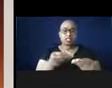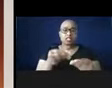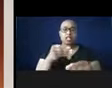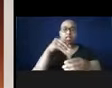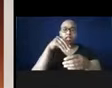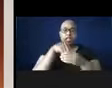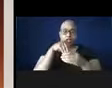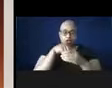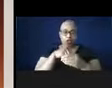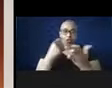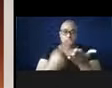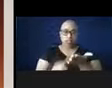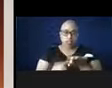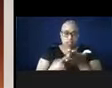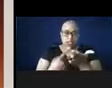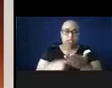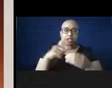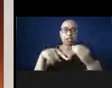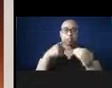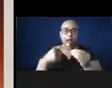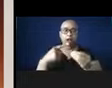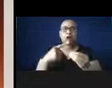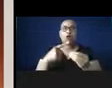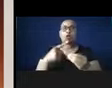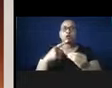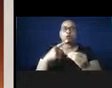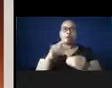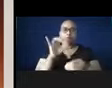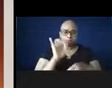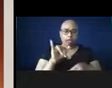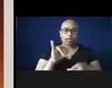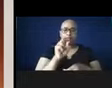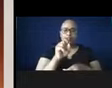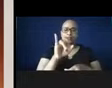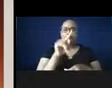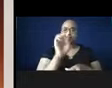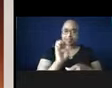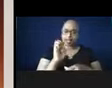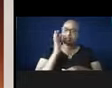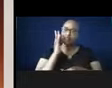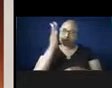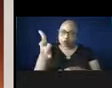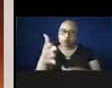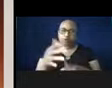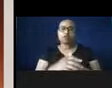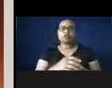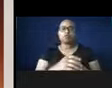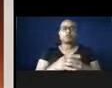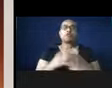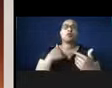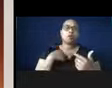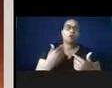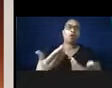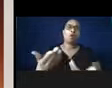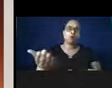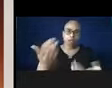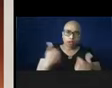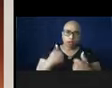discussion about the future of the site. So we brought in a facilitator who helped us kind of navigate